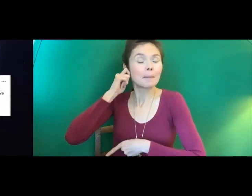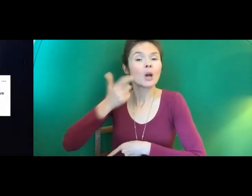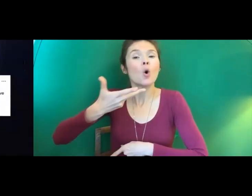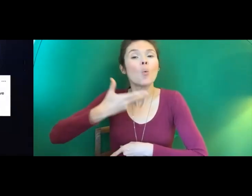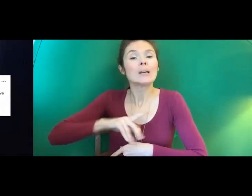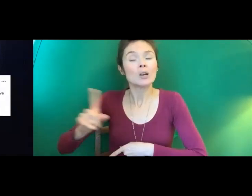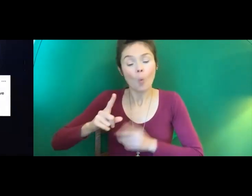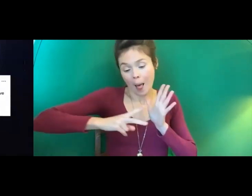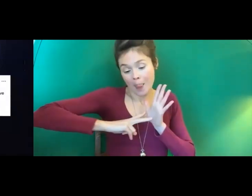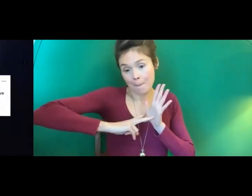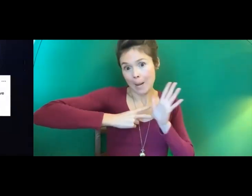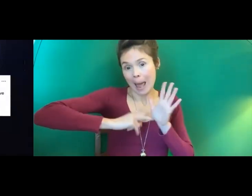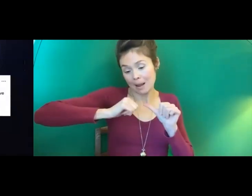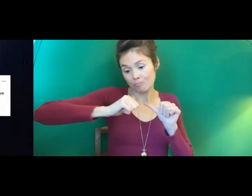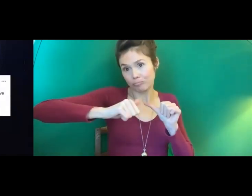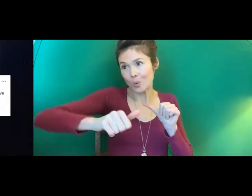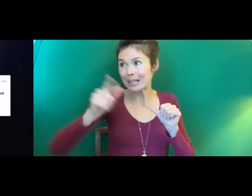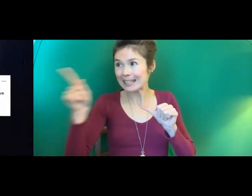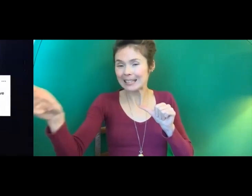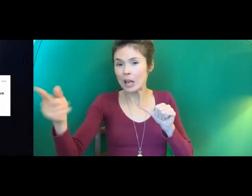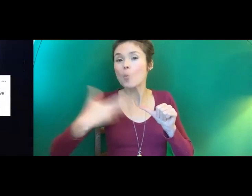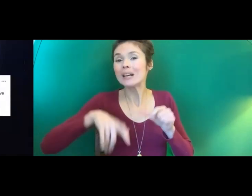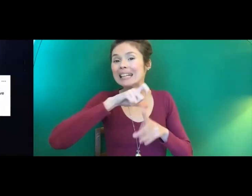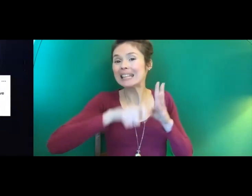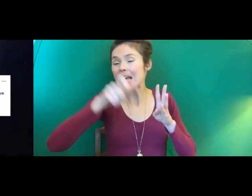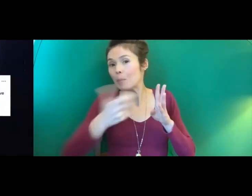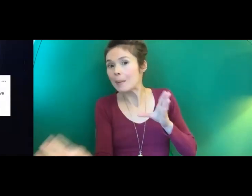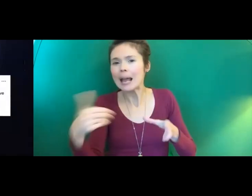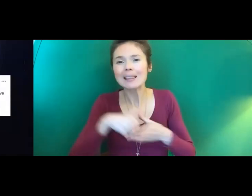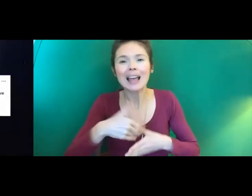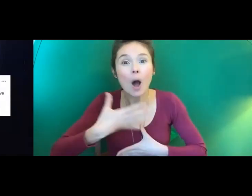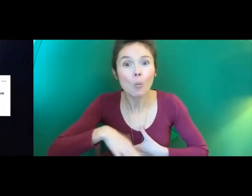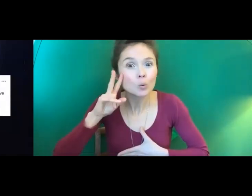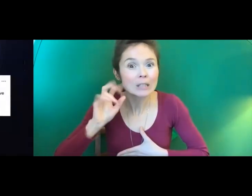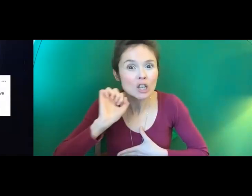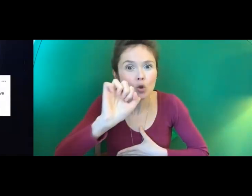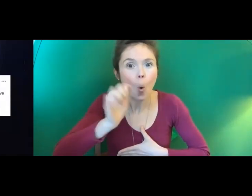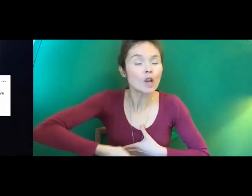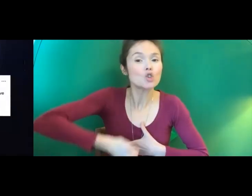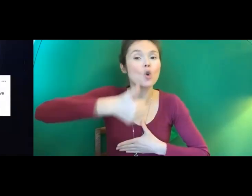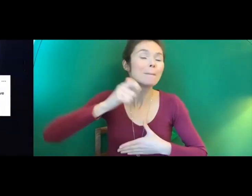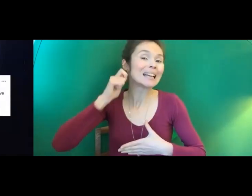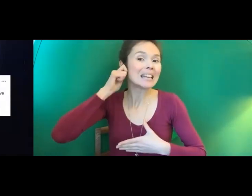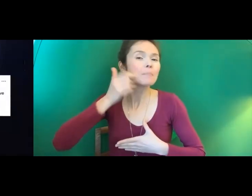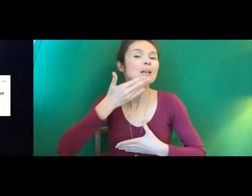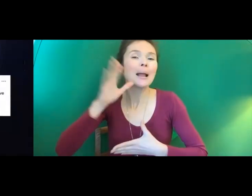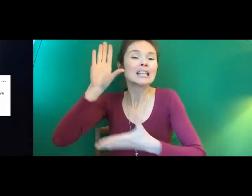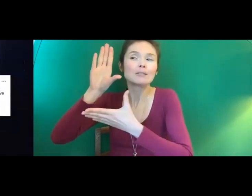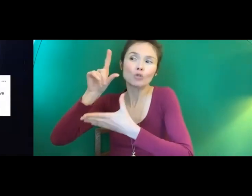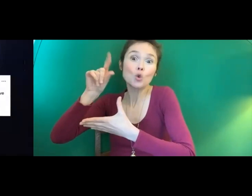are yours? Join us on social media. Join us in the conversation. We'll follow this event up in whatever way we